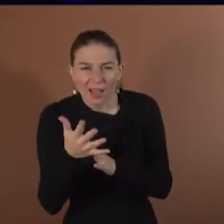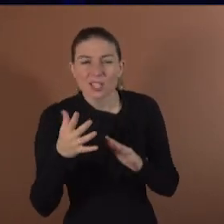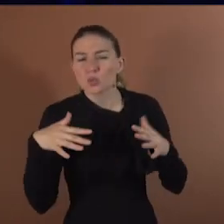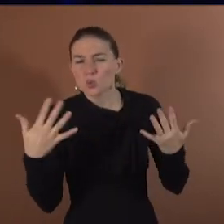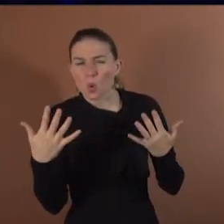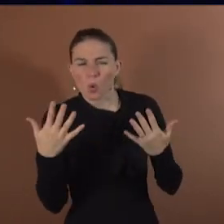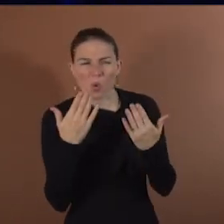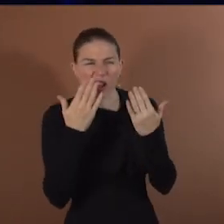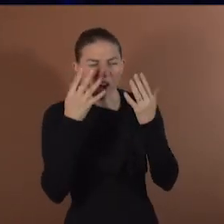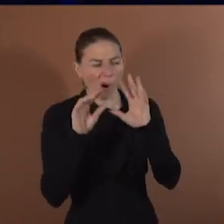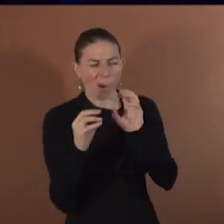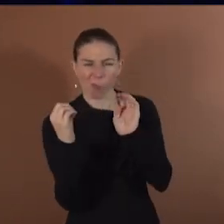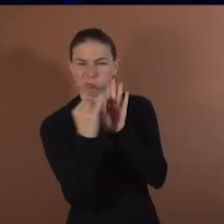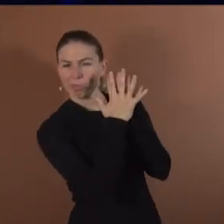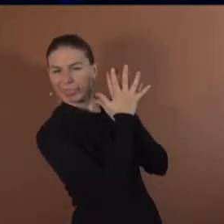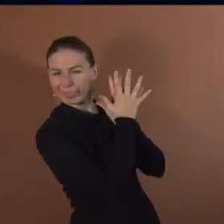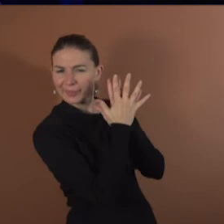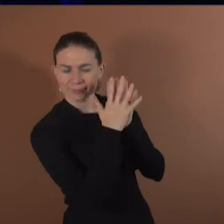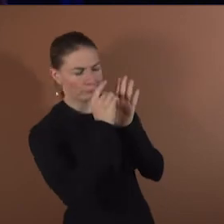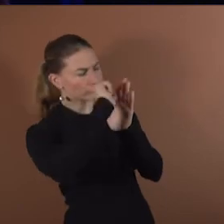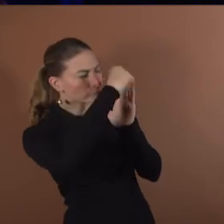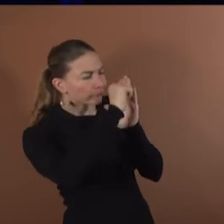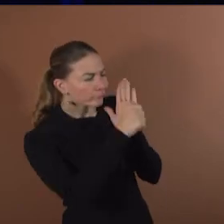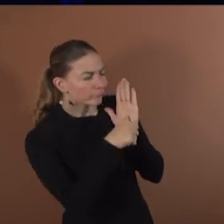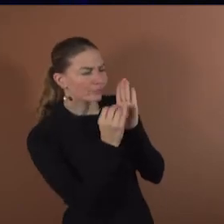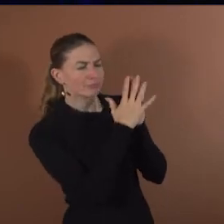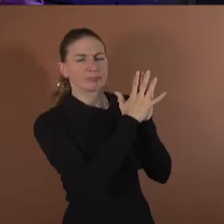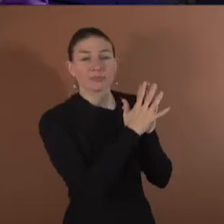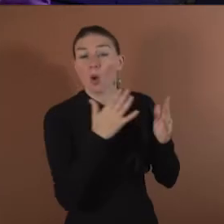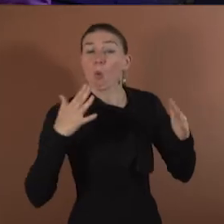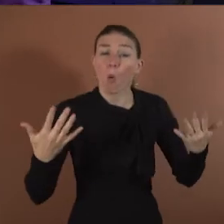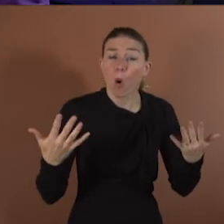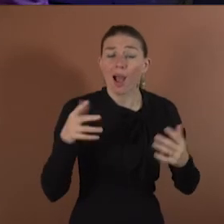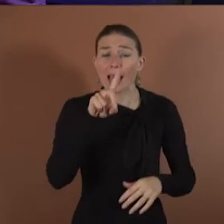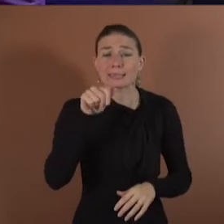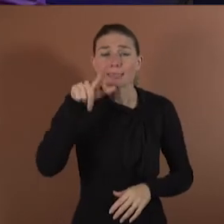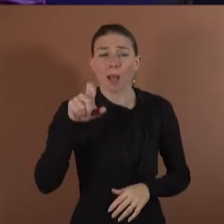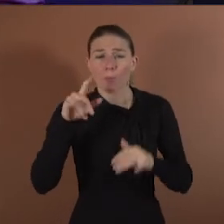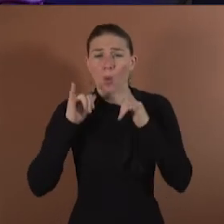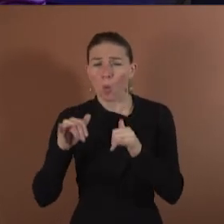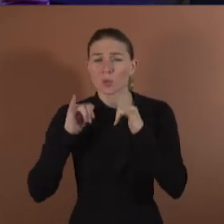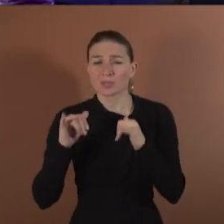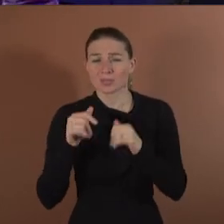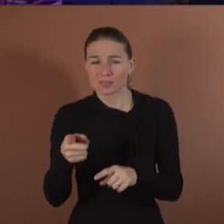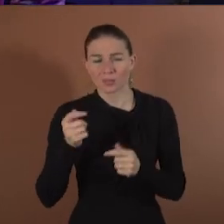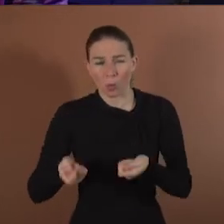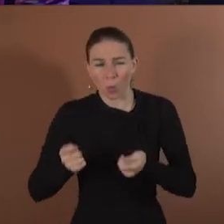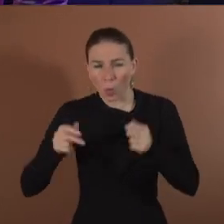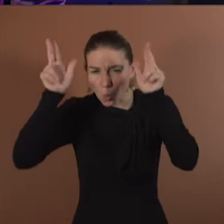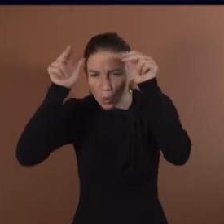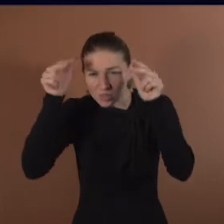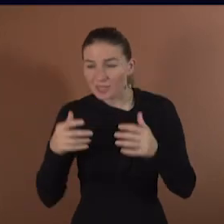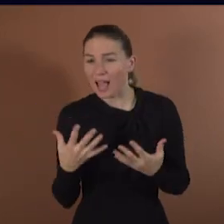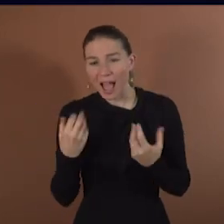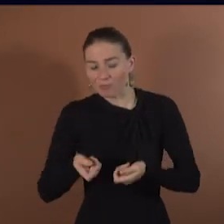irregular shape on a paler background. A dappled horse, some of you may know, is a pale-colored horse with dark splodges on